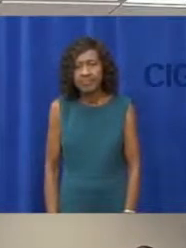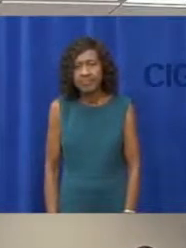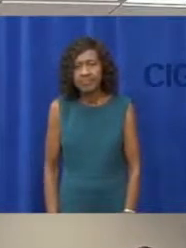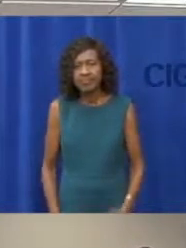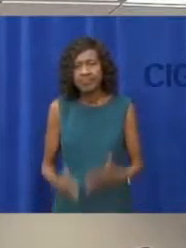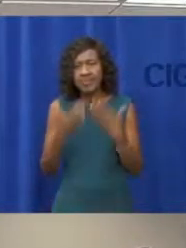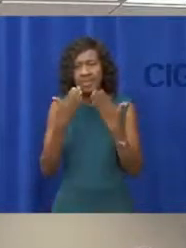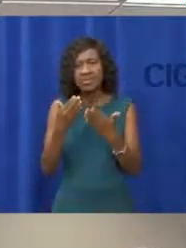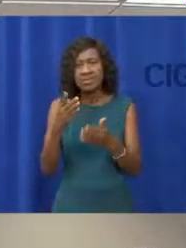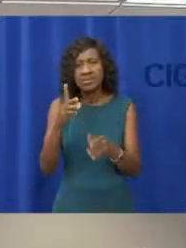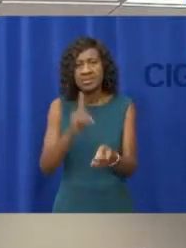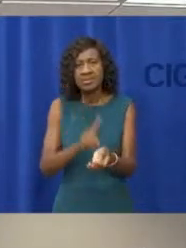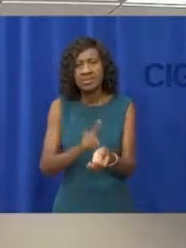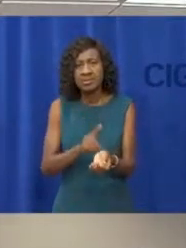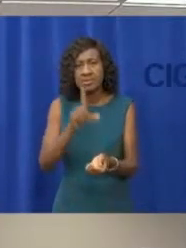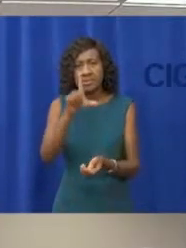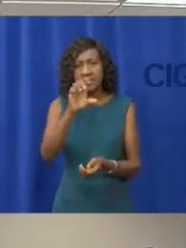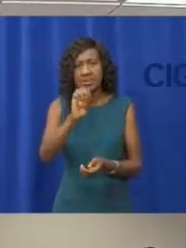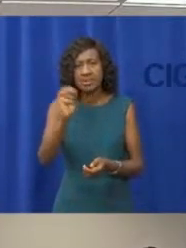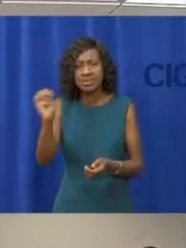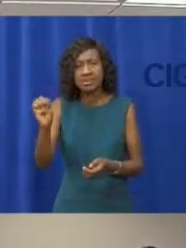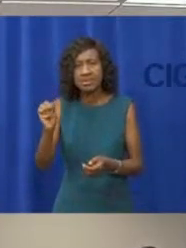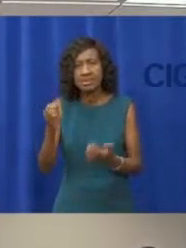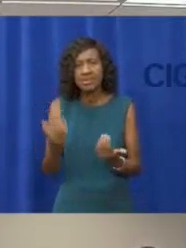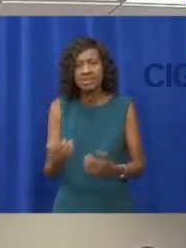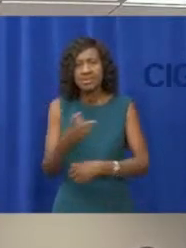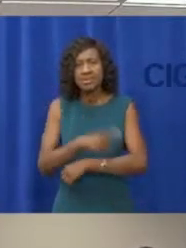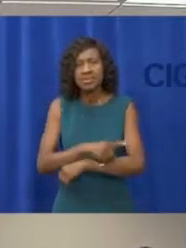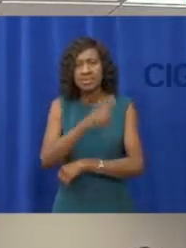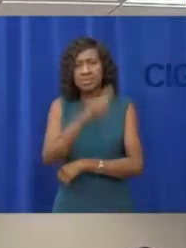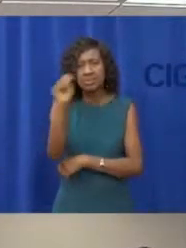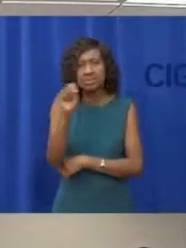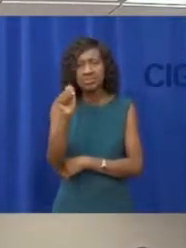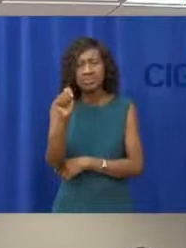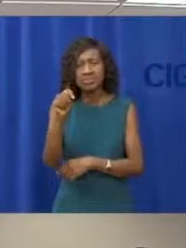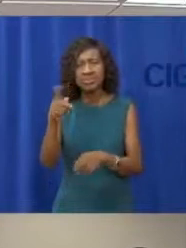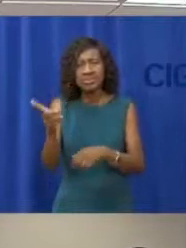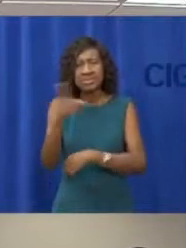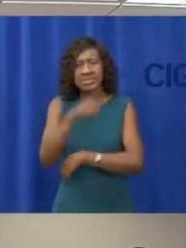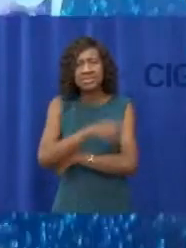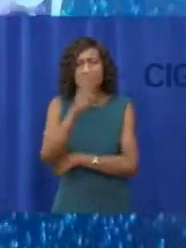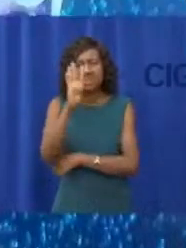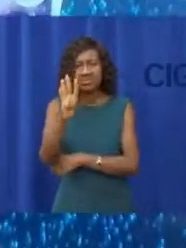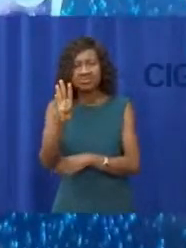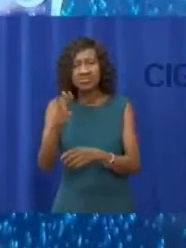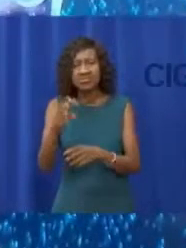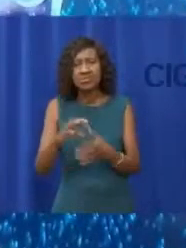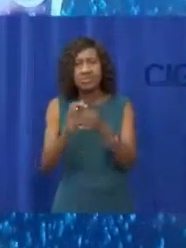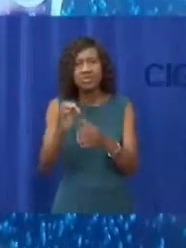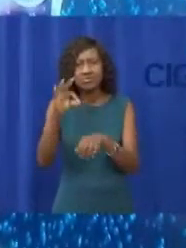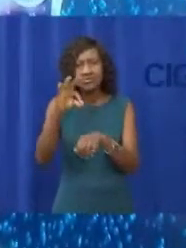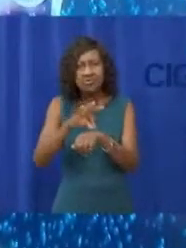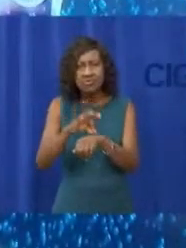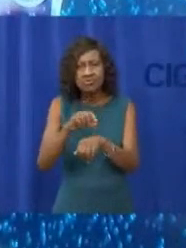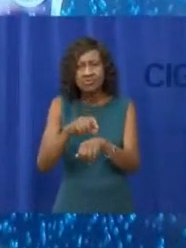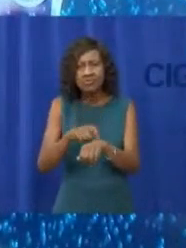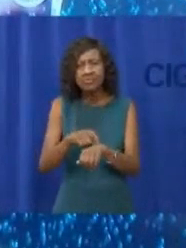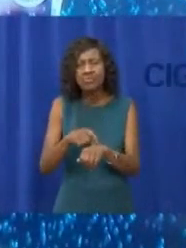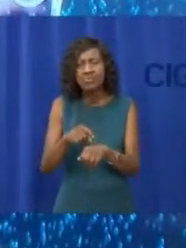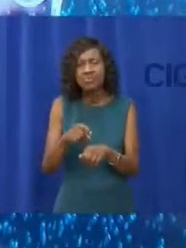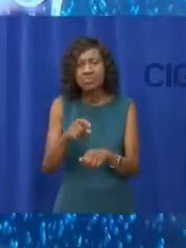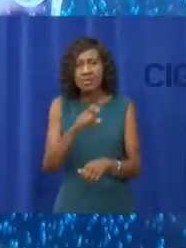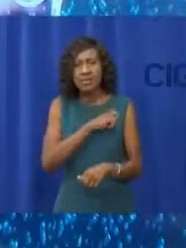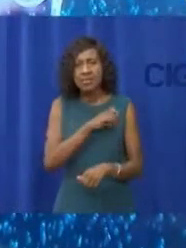Thank you, Dr. Lee. Today is Tuesday, it's day 4 of the soft curfew. We turn now to the Commissioner of Police, Mr. Derek Byrne,